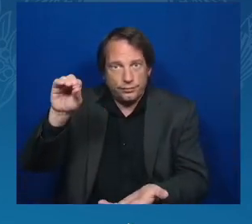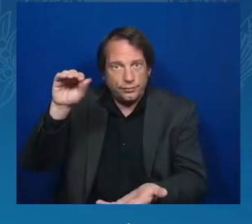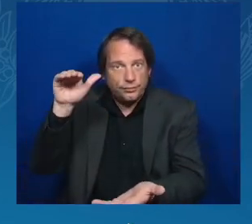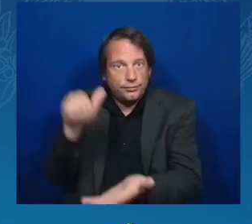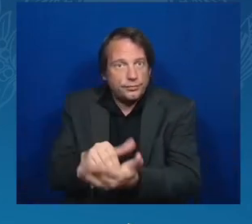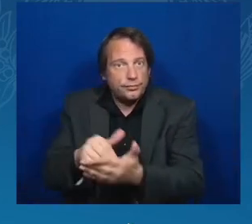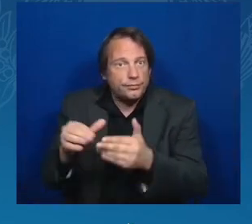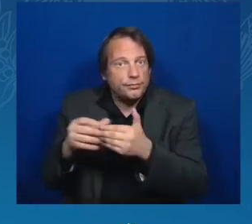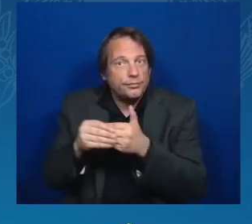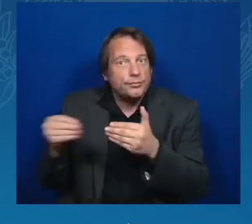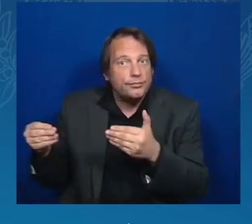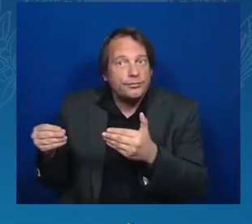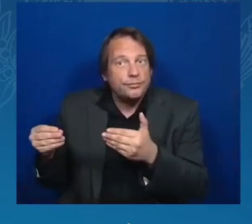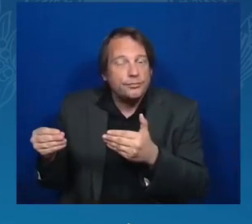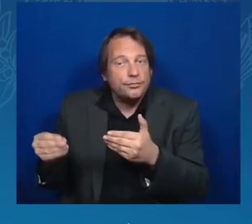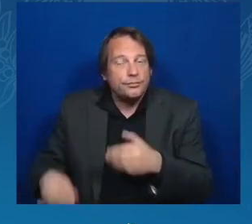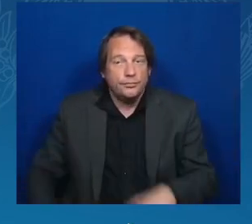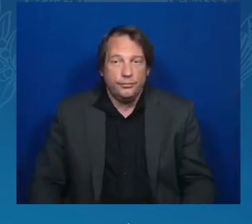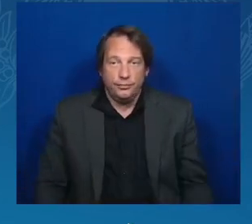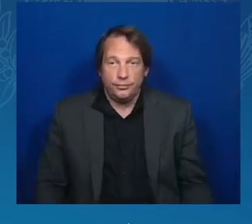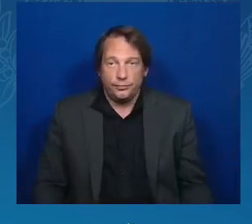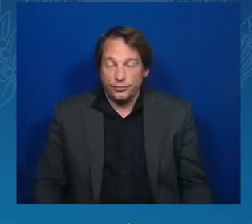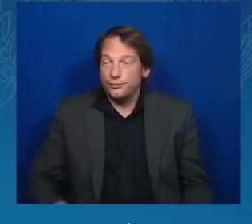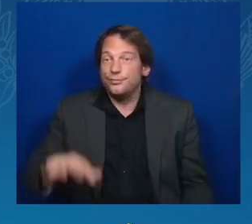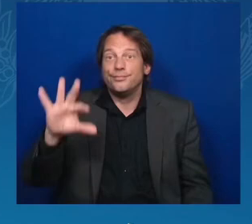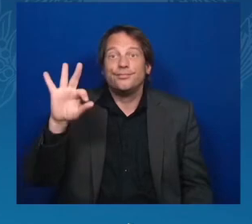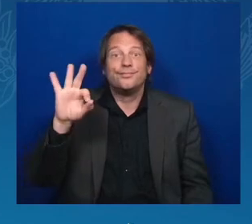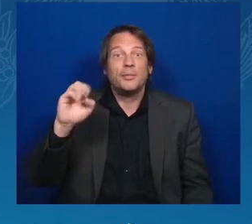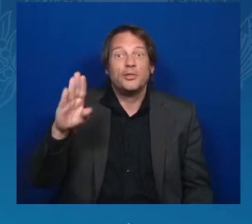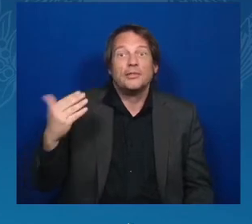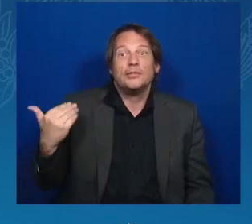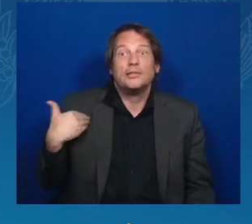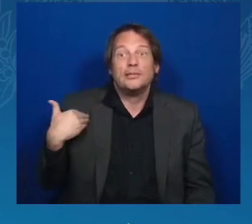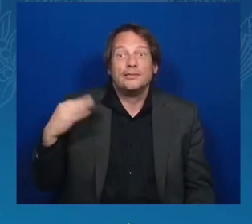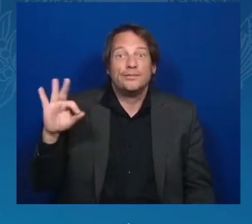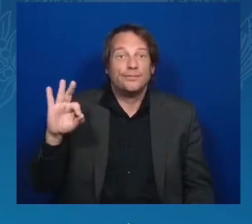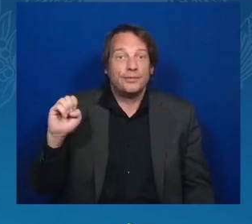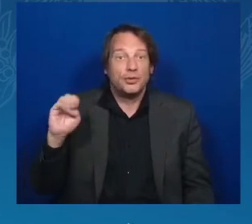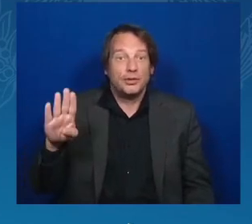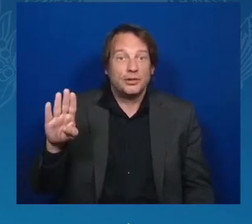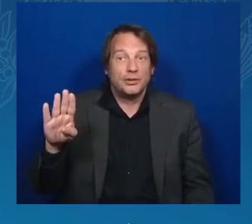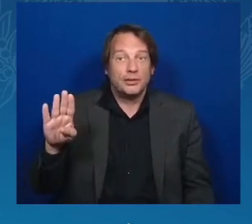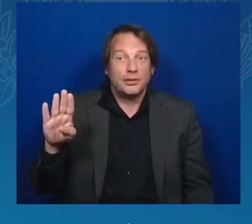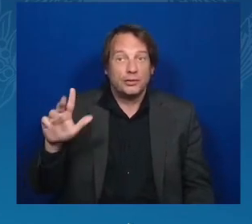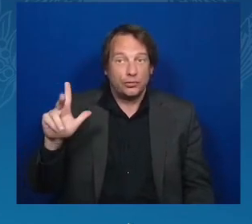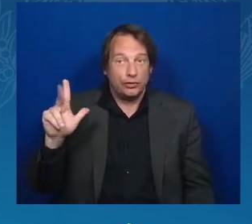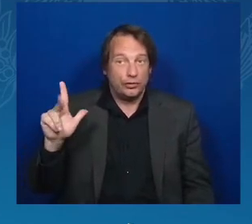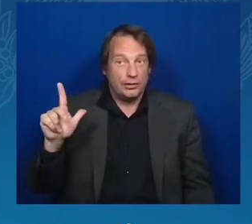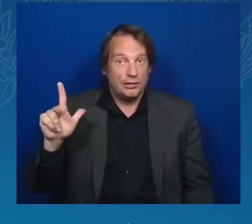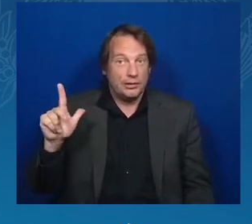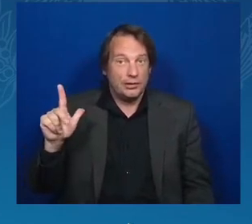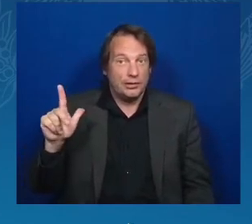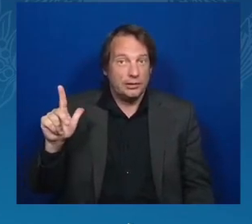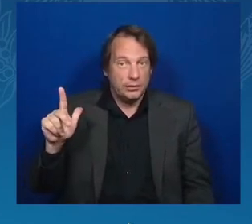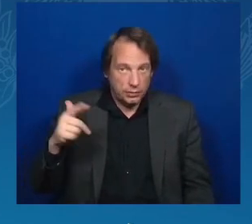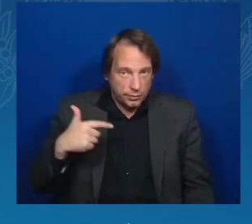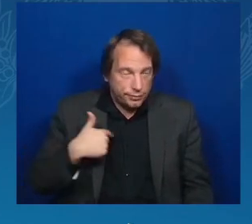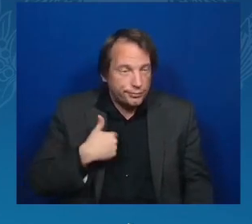On February the 23rd of this year, I took my papers, because I take it to work to